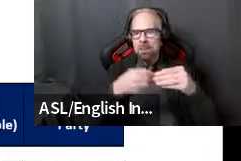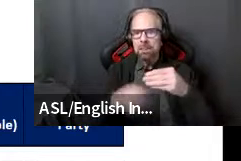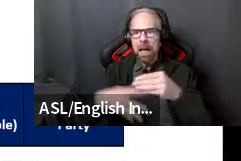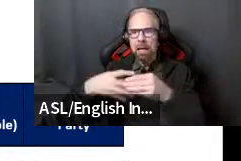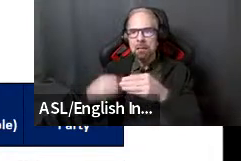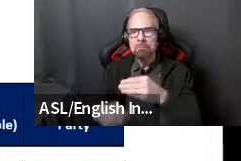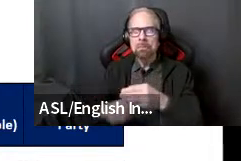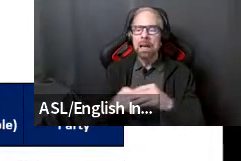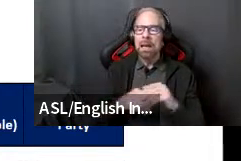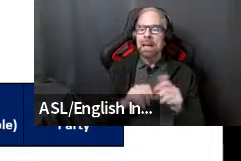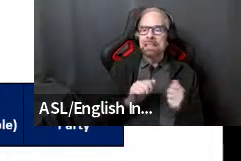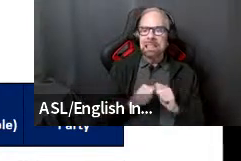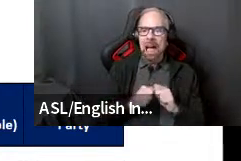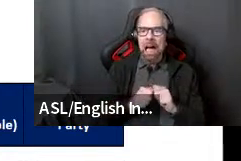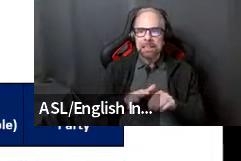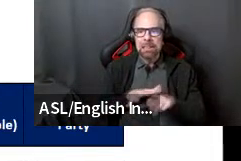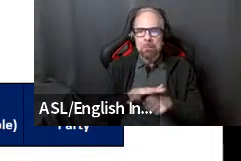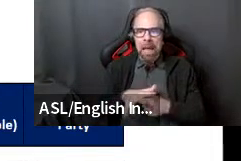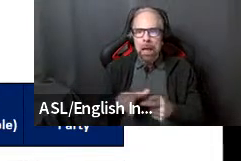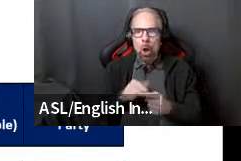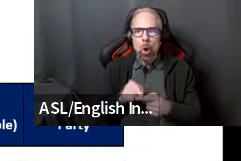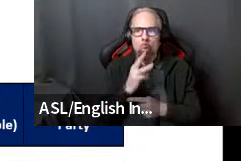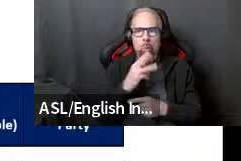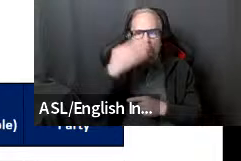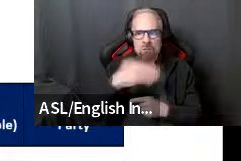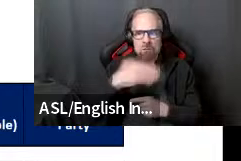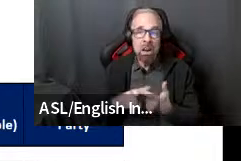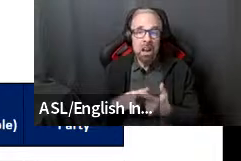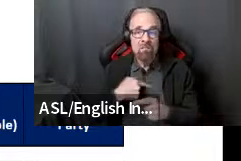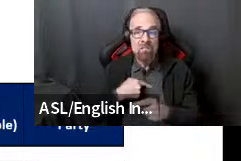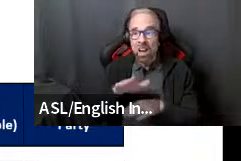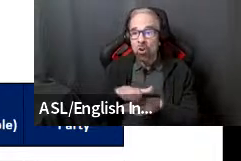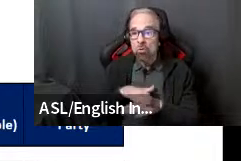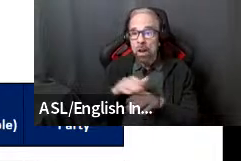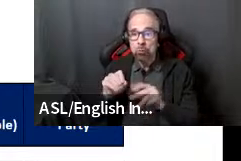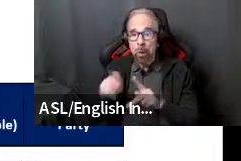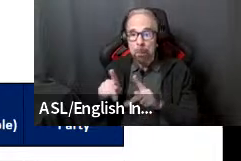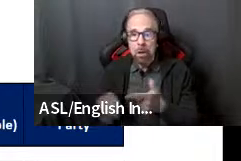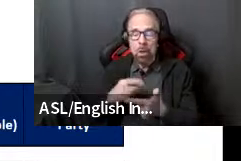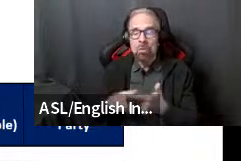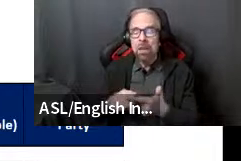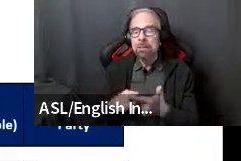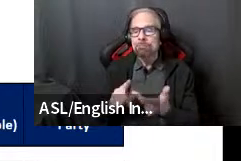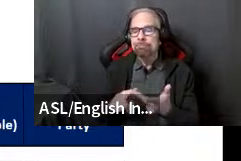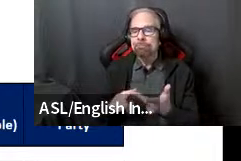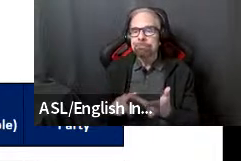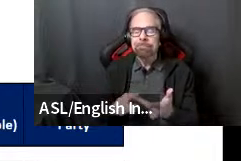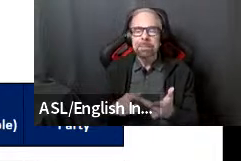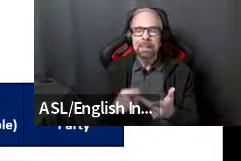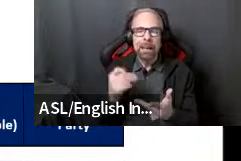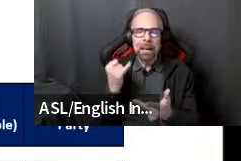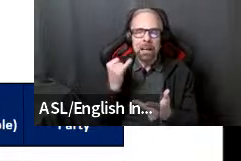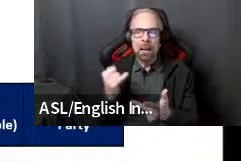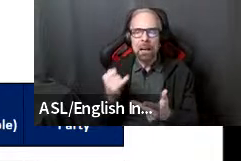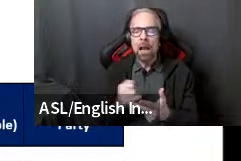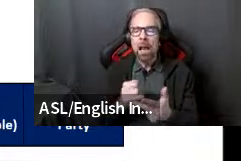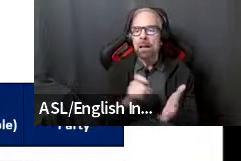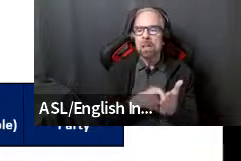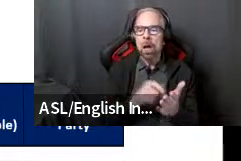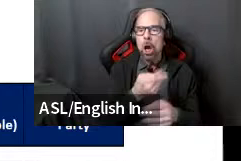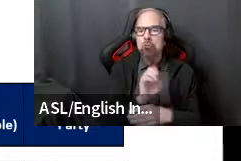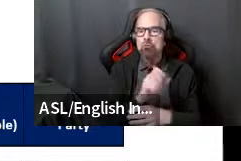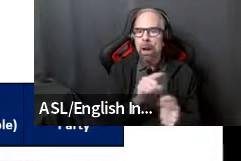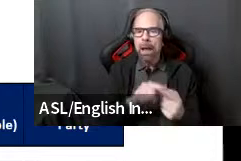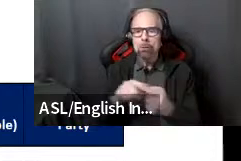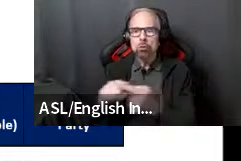at the waterfront, whether or not there are gradual opportunities, and the idea of like sort of just, you know, noting trail to trail connections are